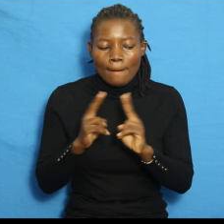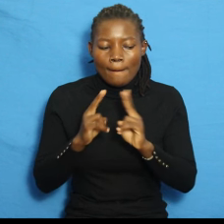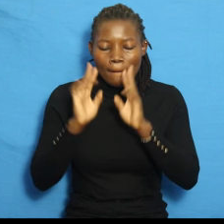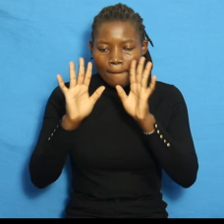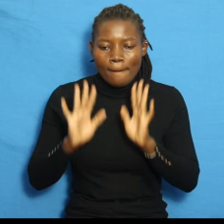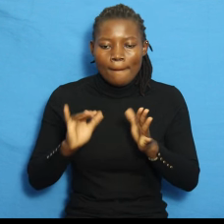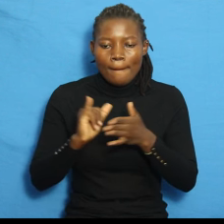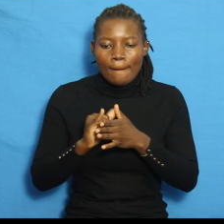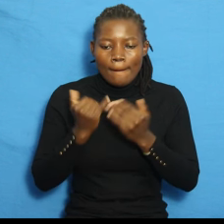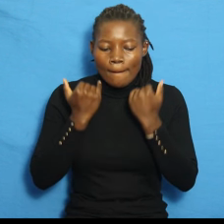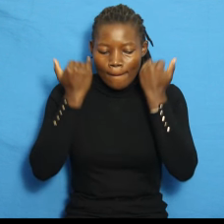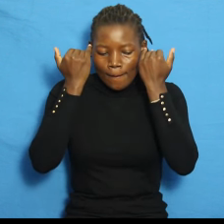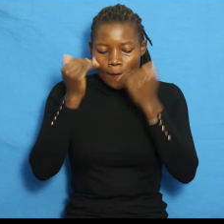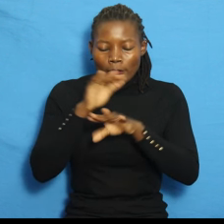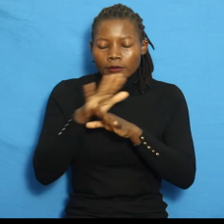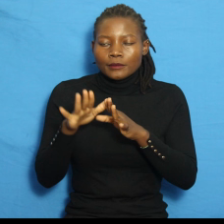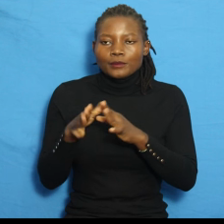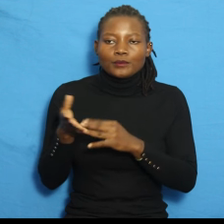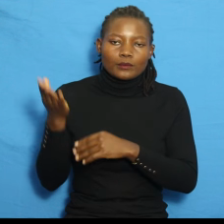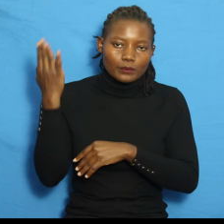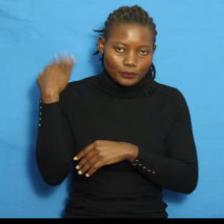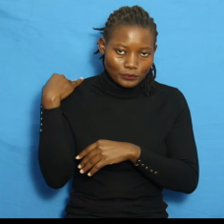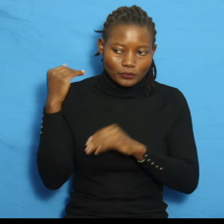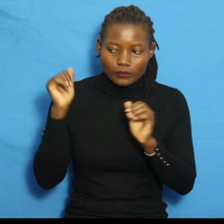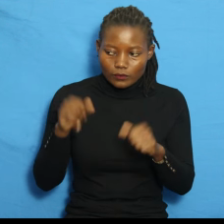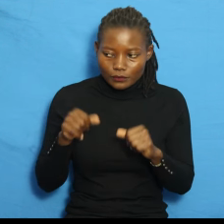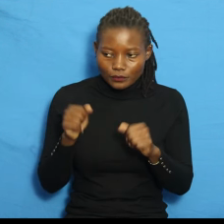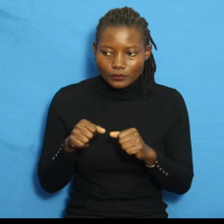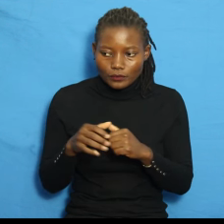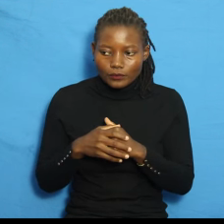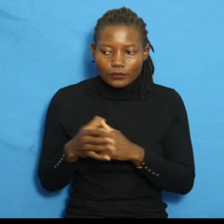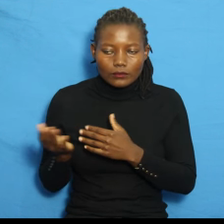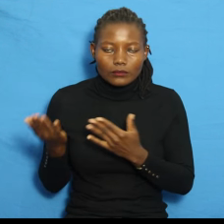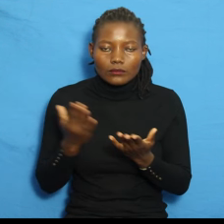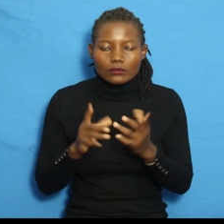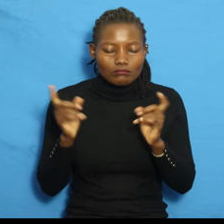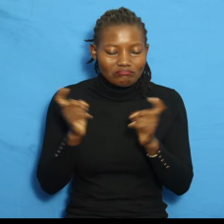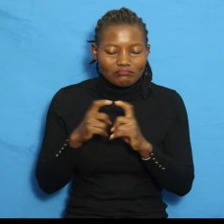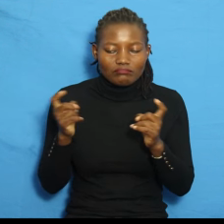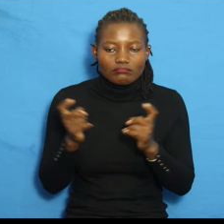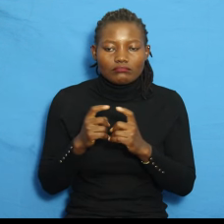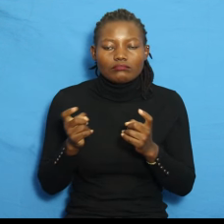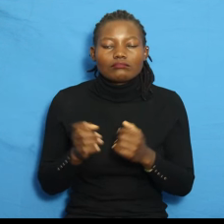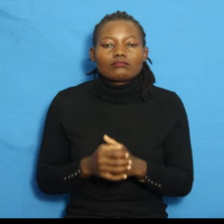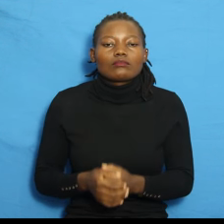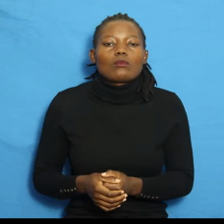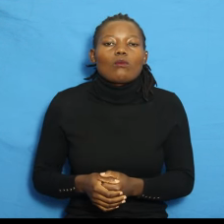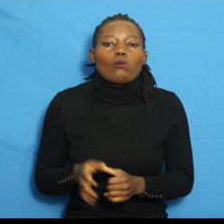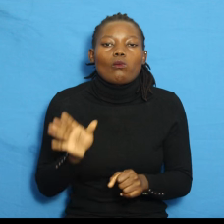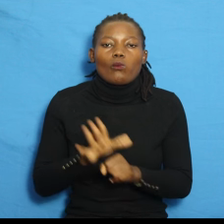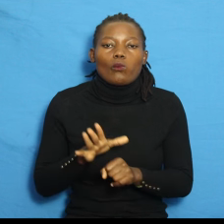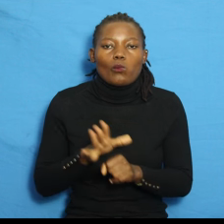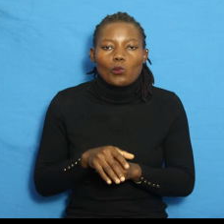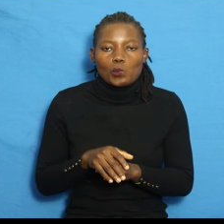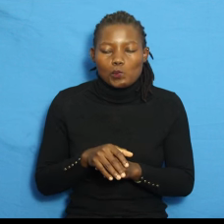back to be able now to generate back pains and situations like that. A lot of